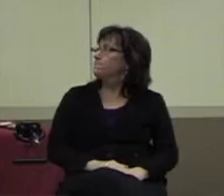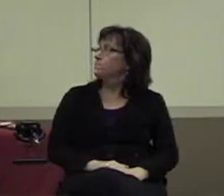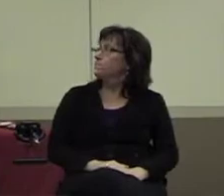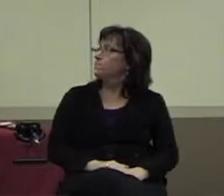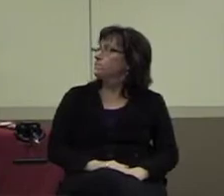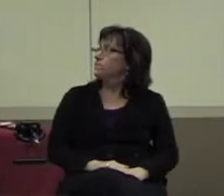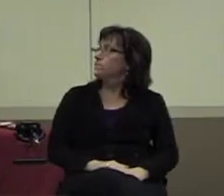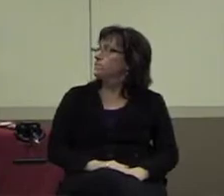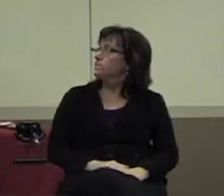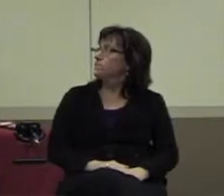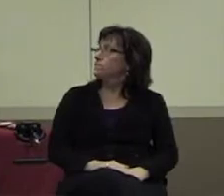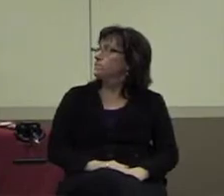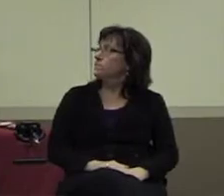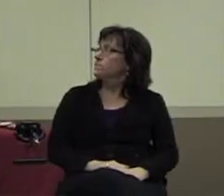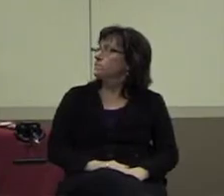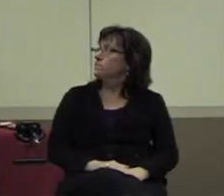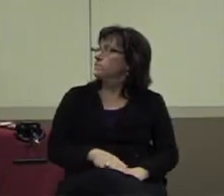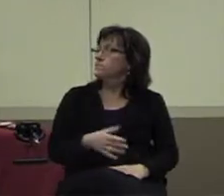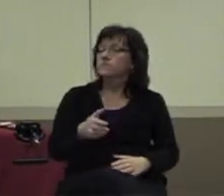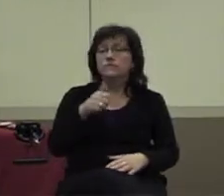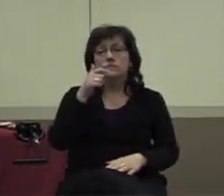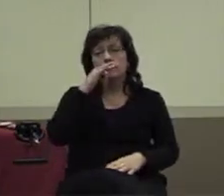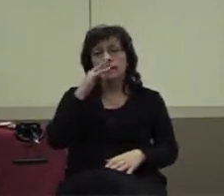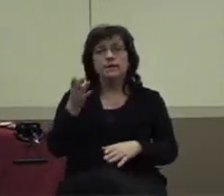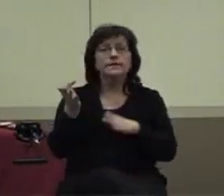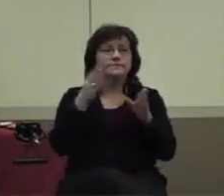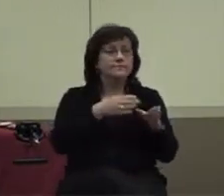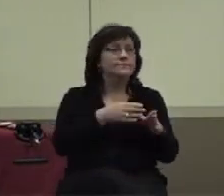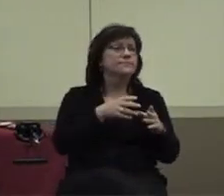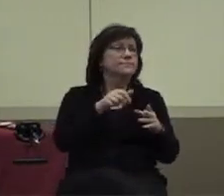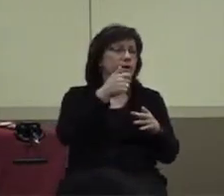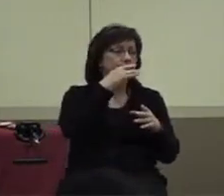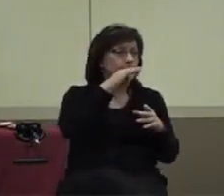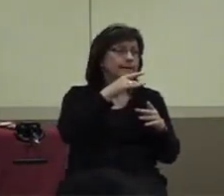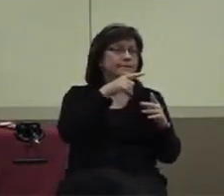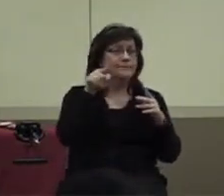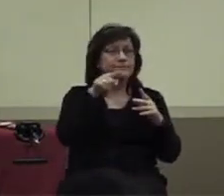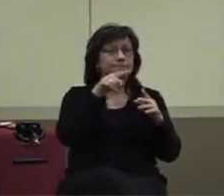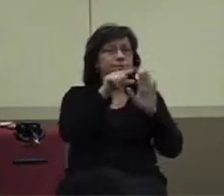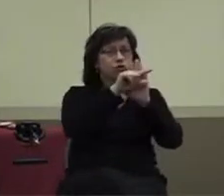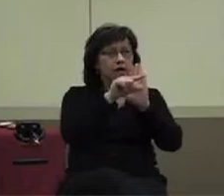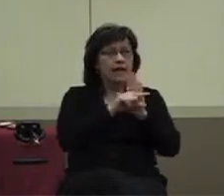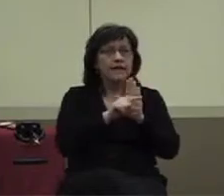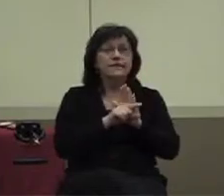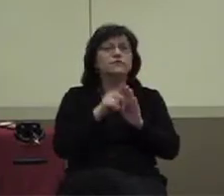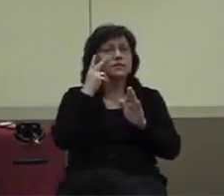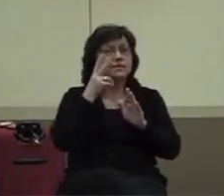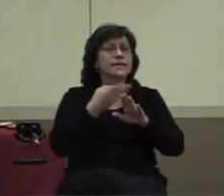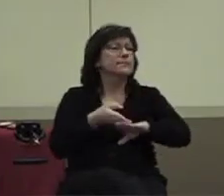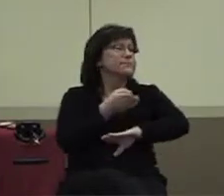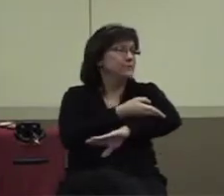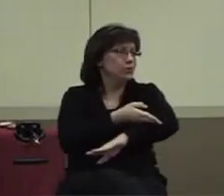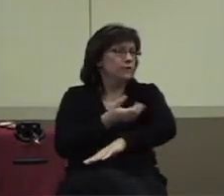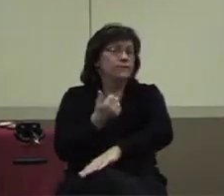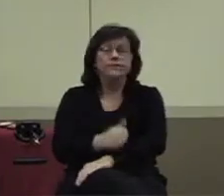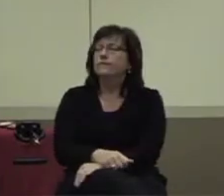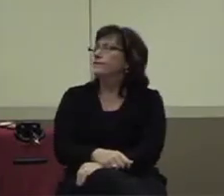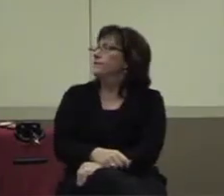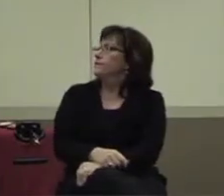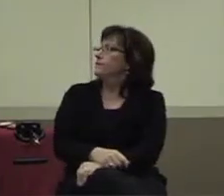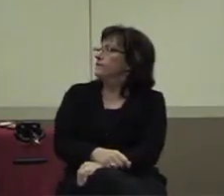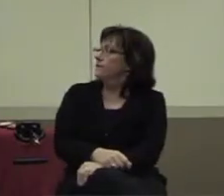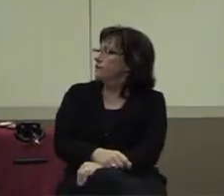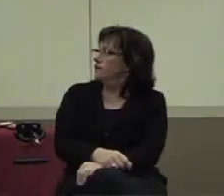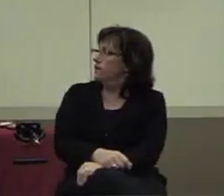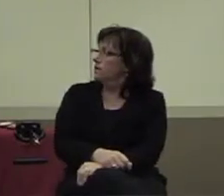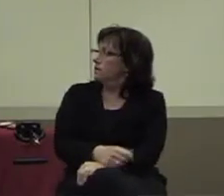Bliss's grades, Faith's grades. You can see grades went up. I thought this one was really interesting.